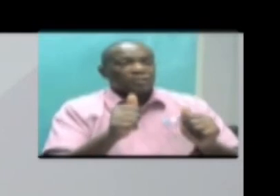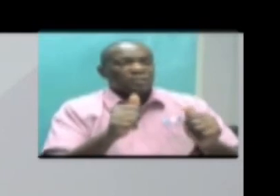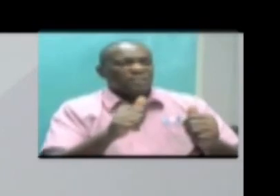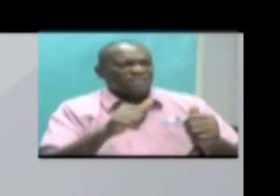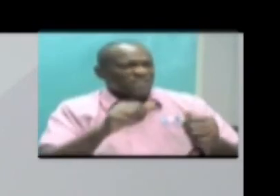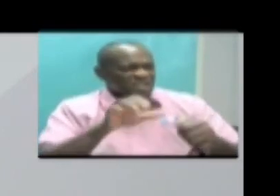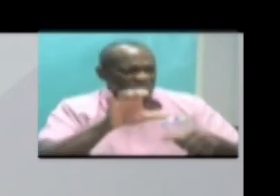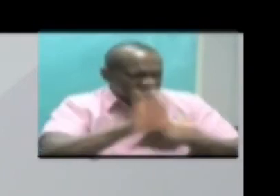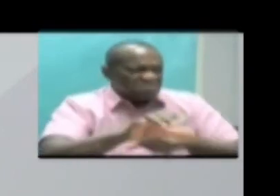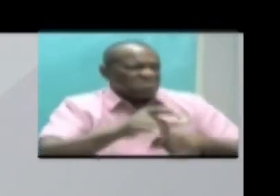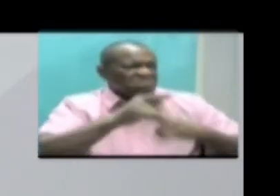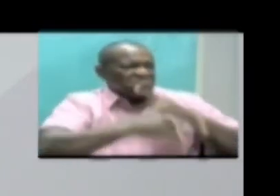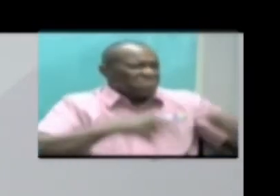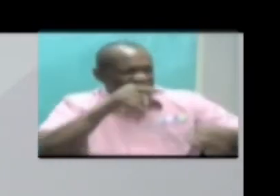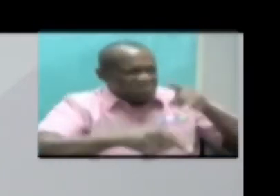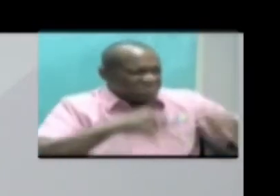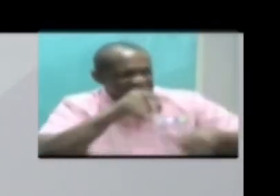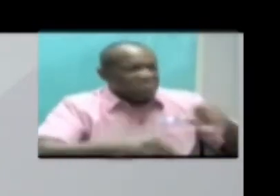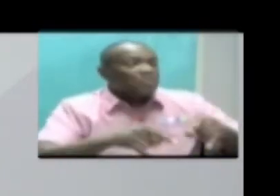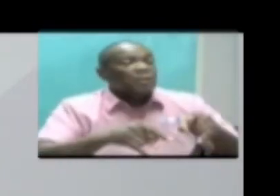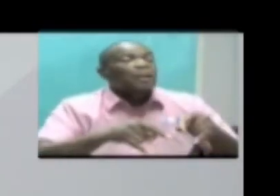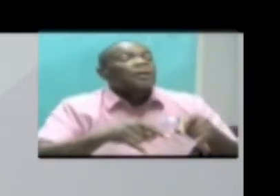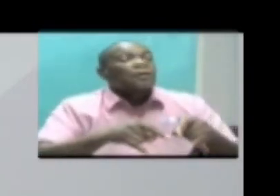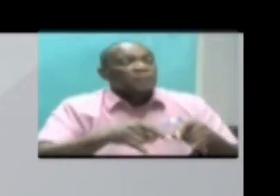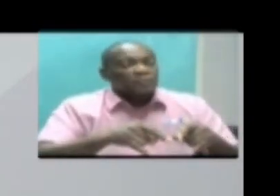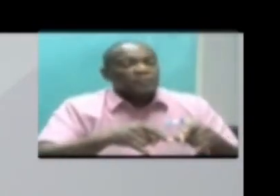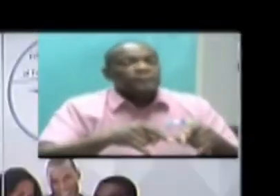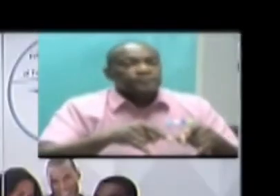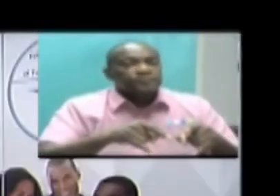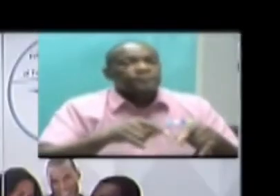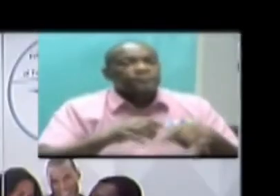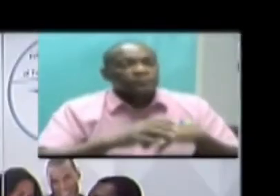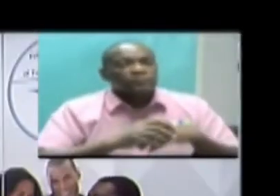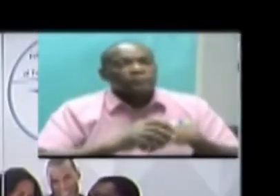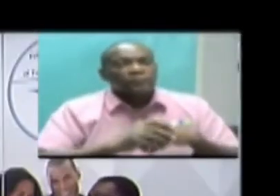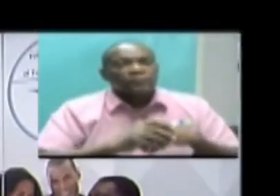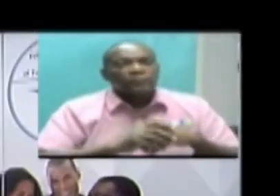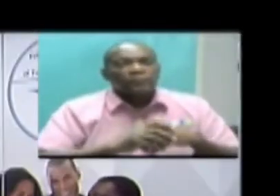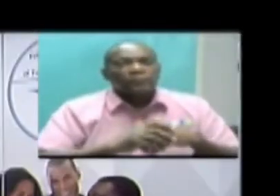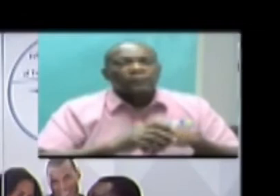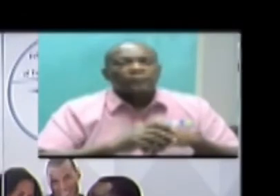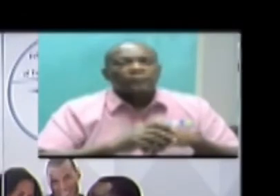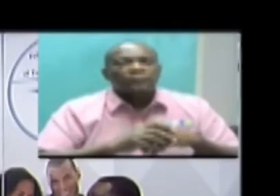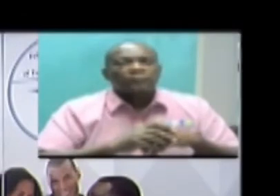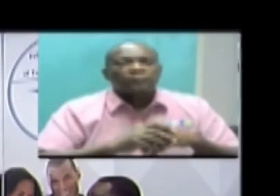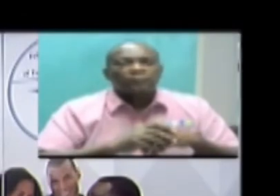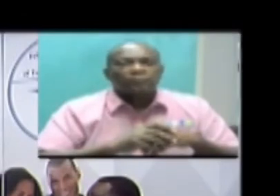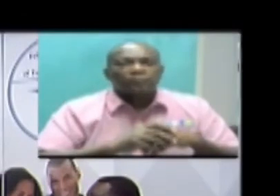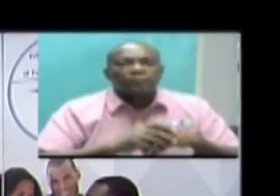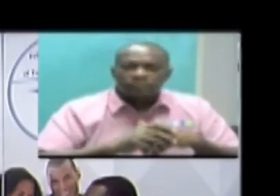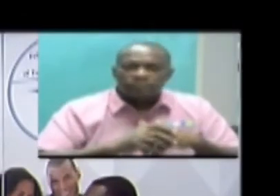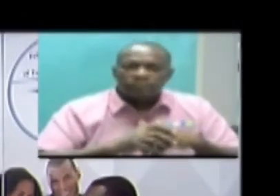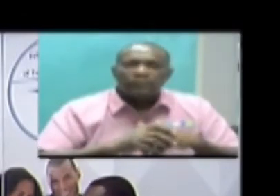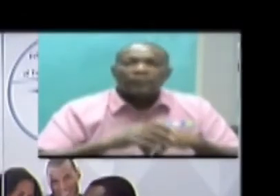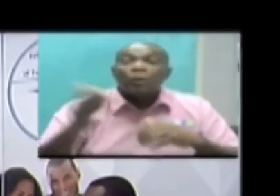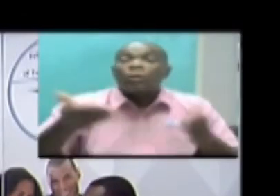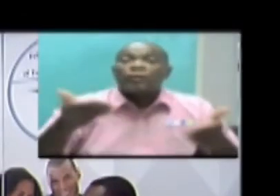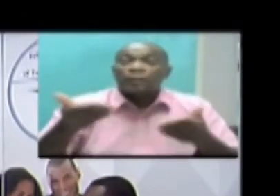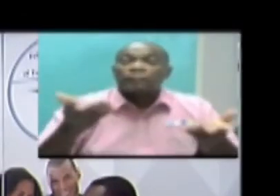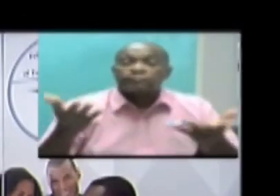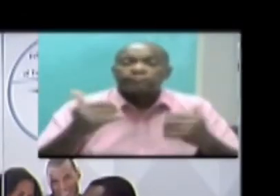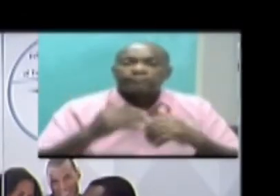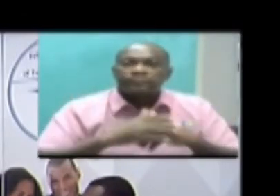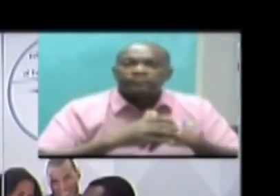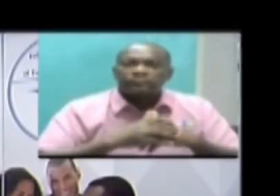on to that talk right there. We have a caller from Dabity. Caller, welcome. Hello, good evening. Is this the panel? Yes, welcome. Good evening. My